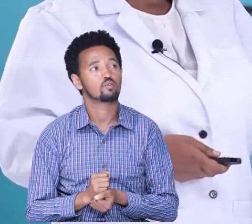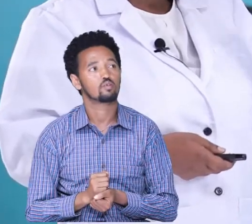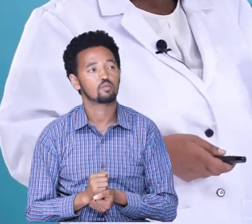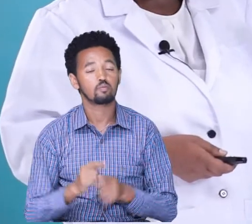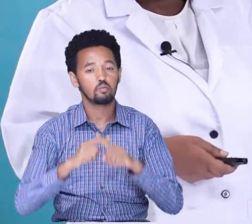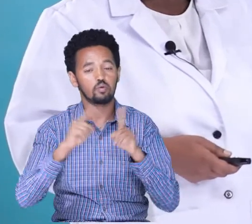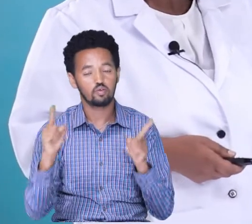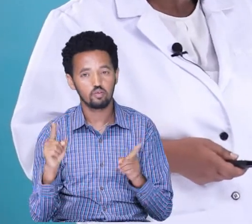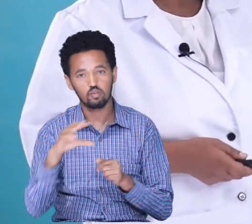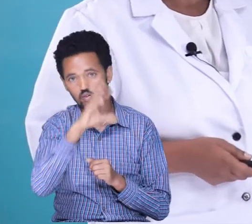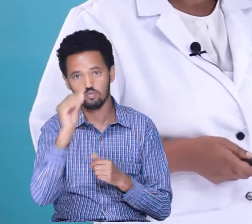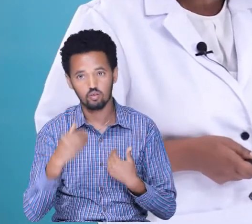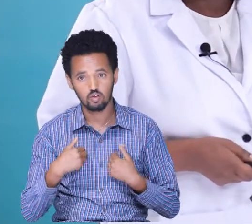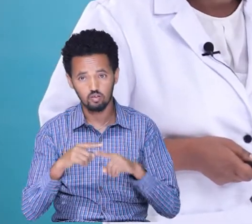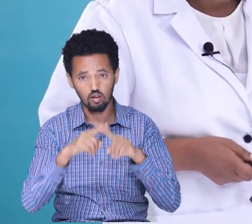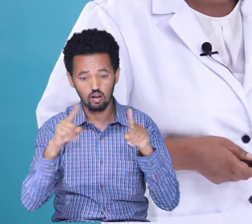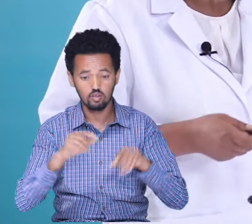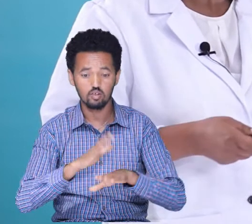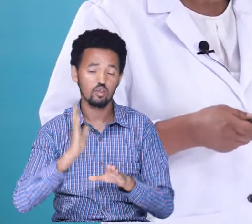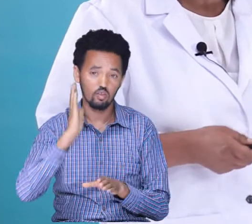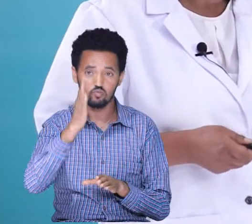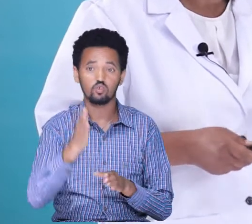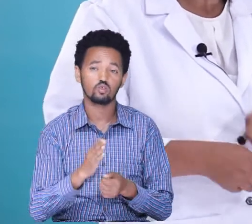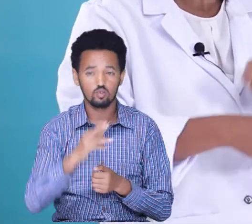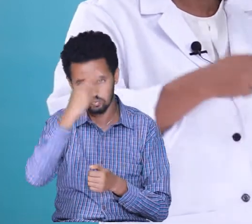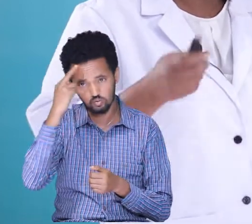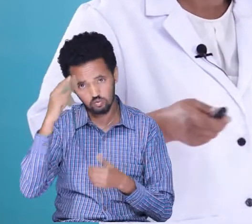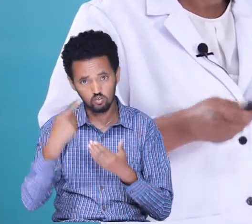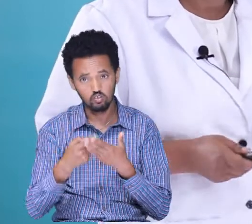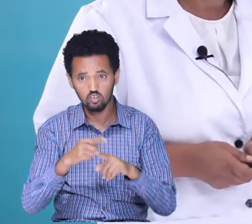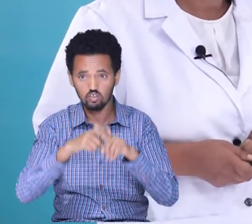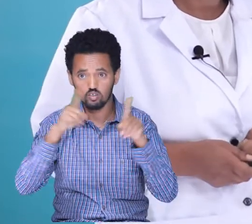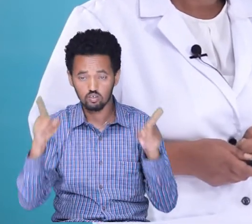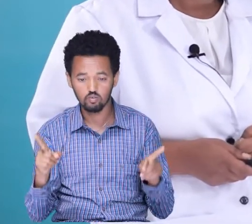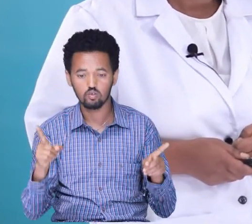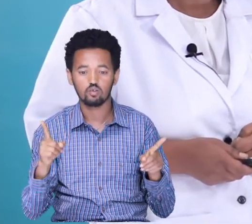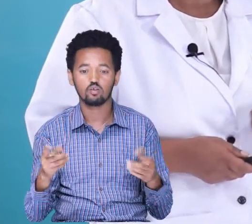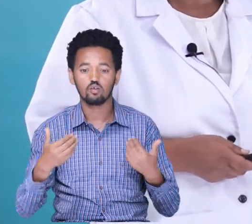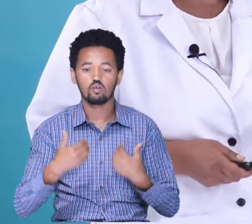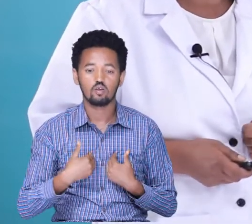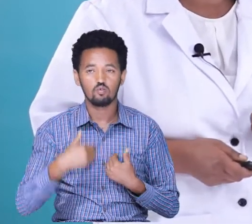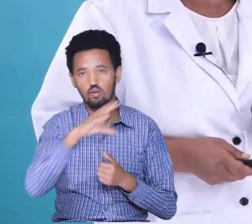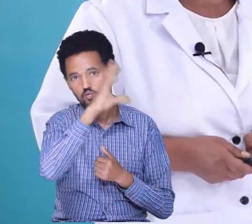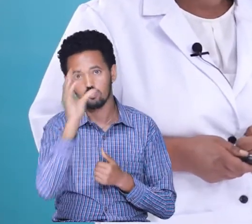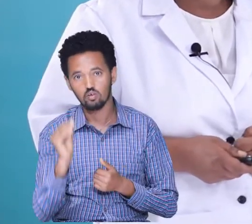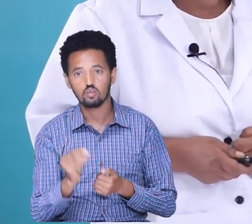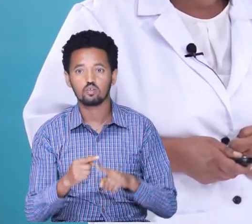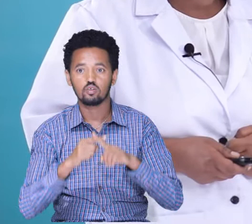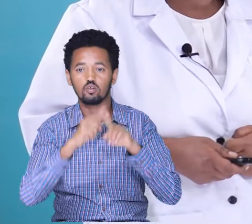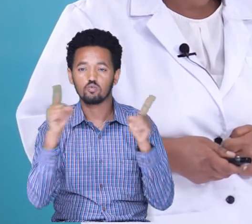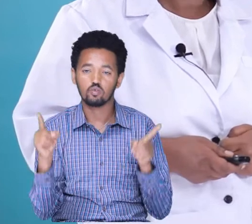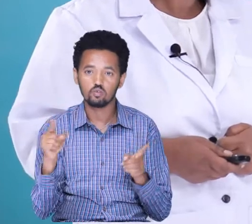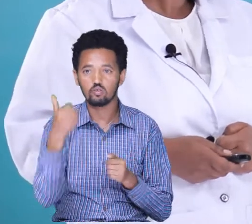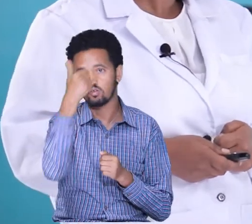But Africa has a different land feature because of this different region of Africa has different climate.